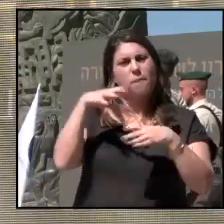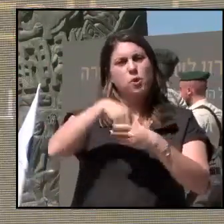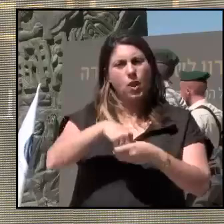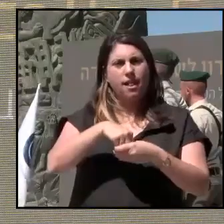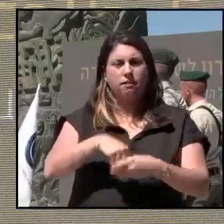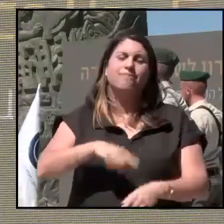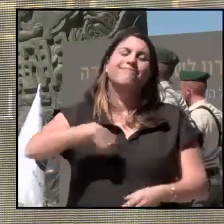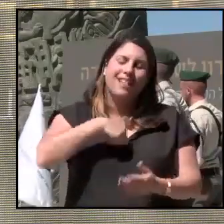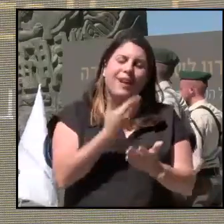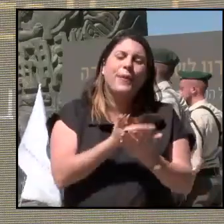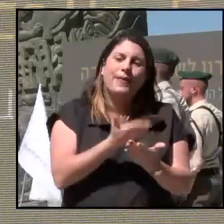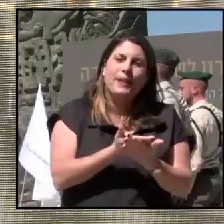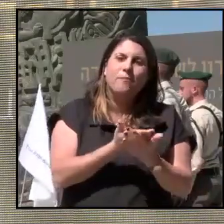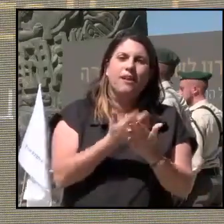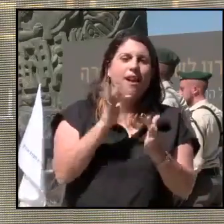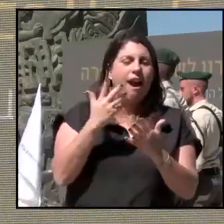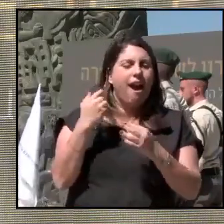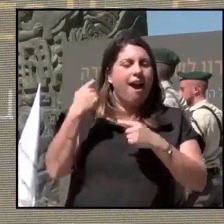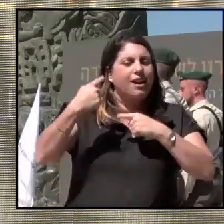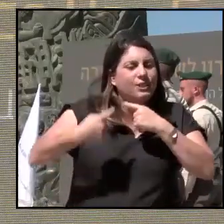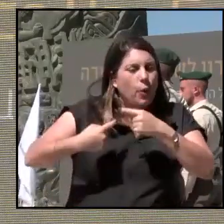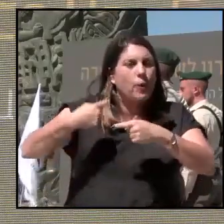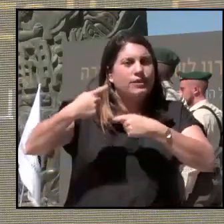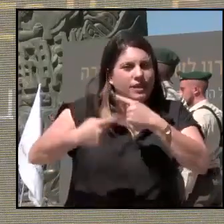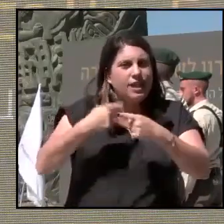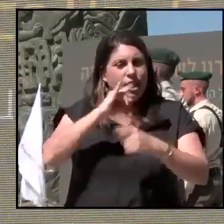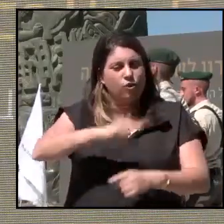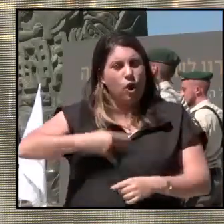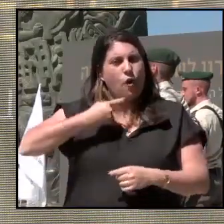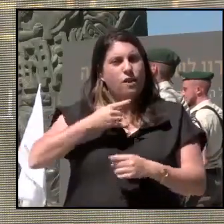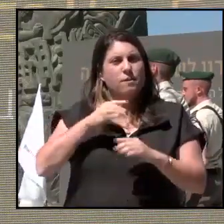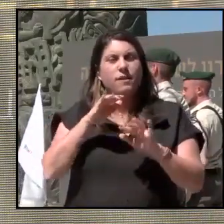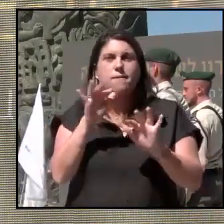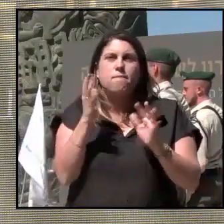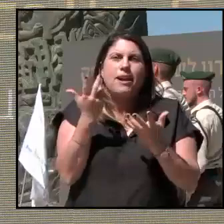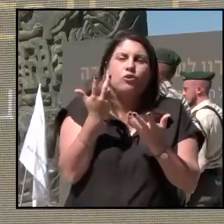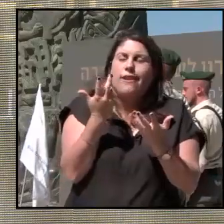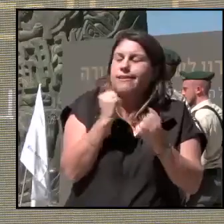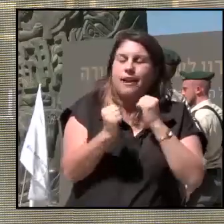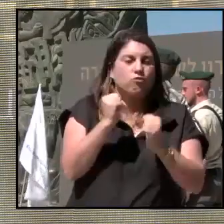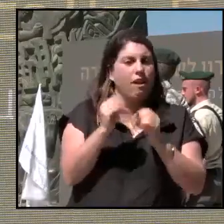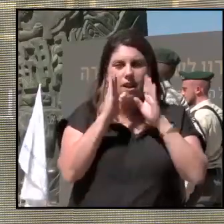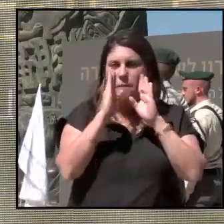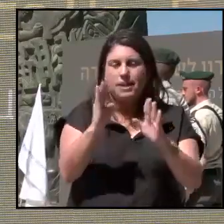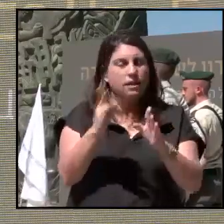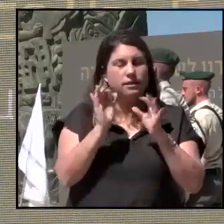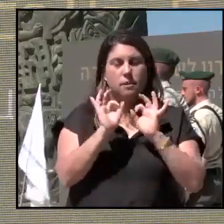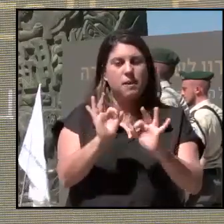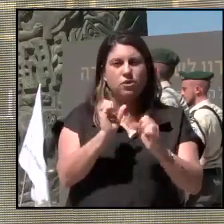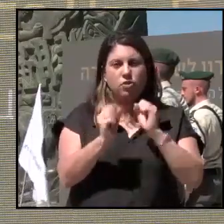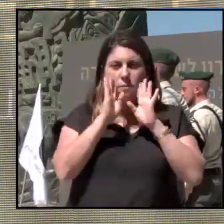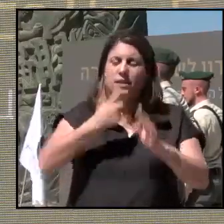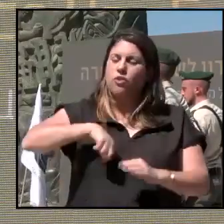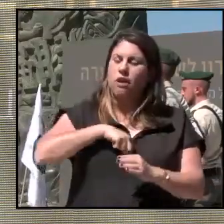we witness the passing of the generation which experienced what is unthinkable to us, it is imperative that we